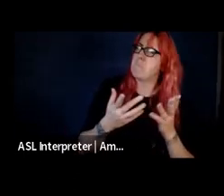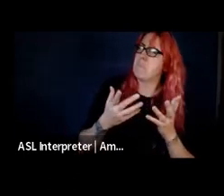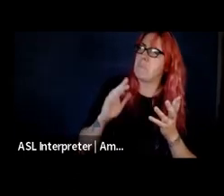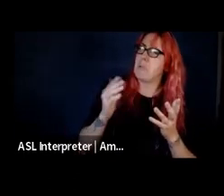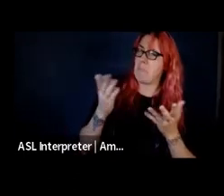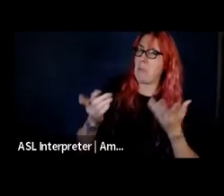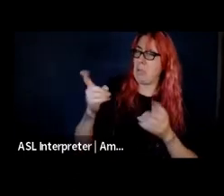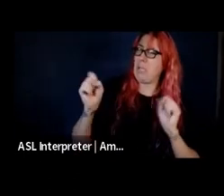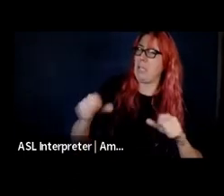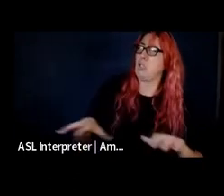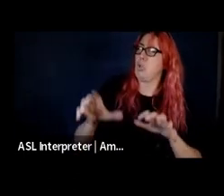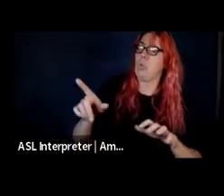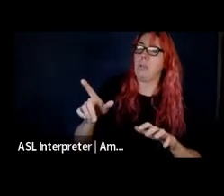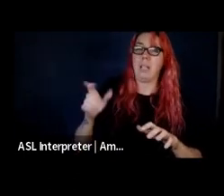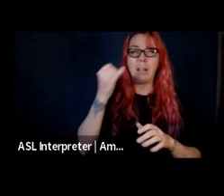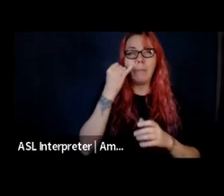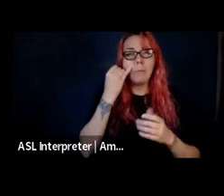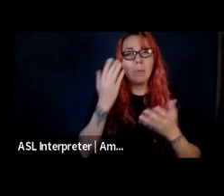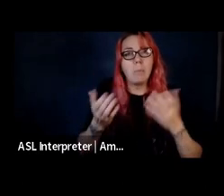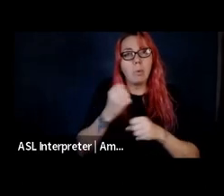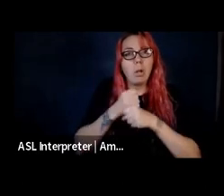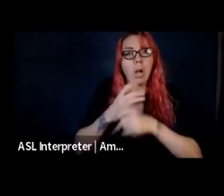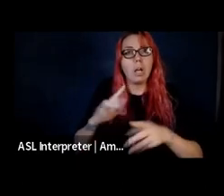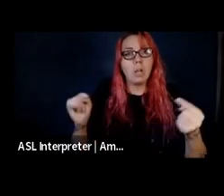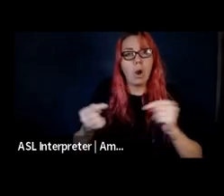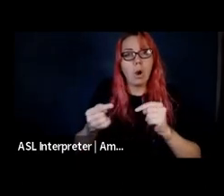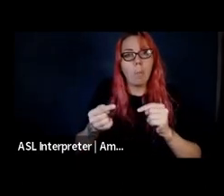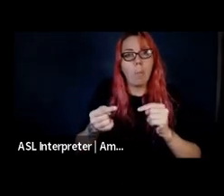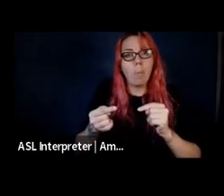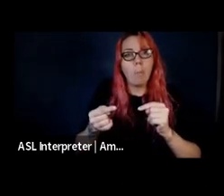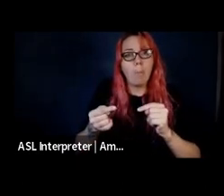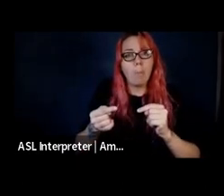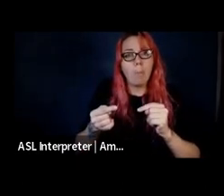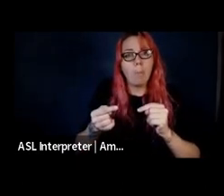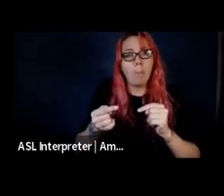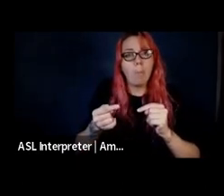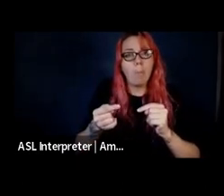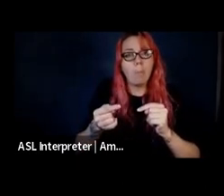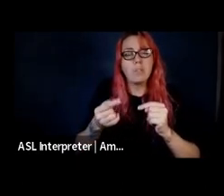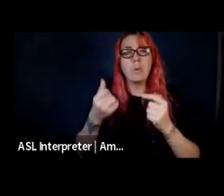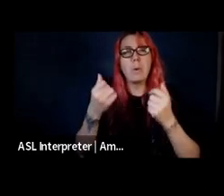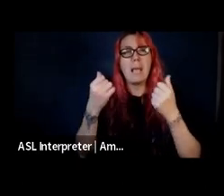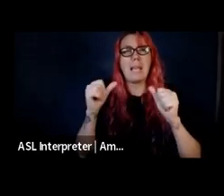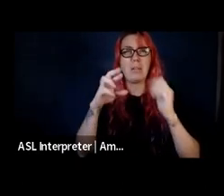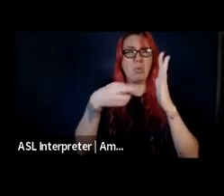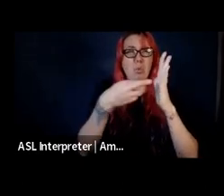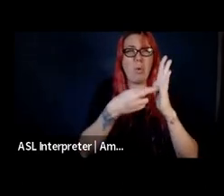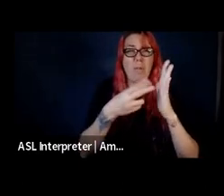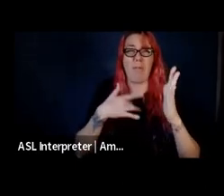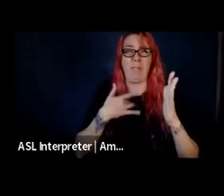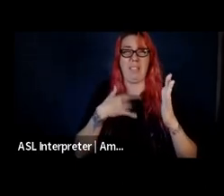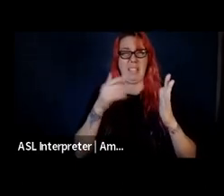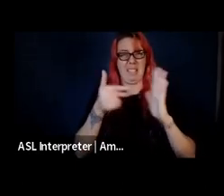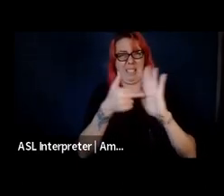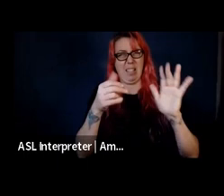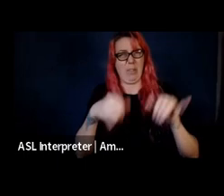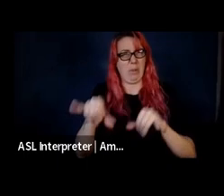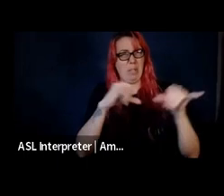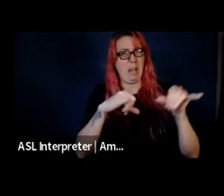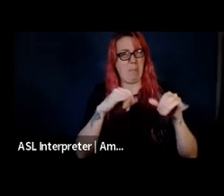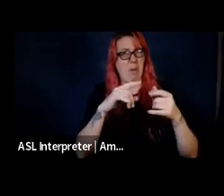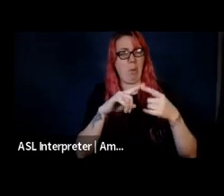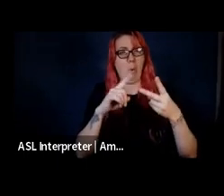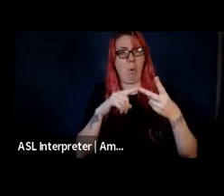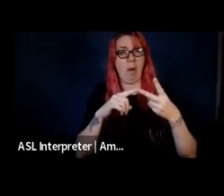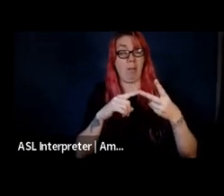to you as an artist. And that would include, anything that racializes you on stage, anything that sexualizes you on